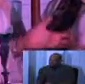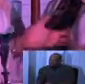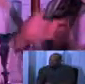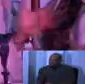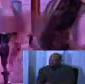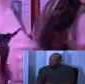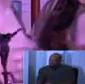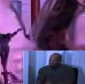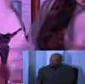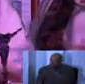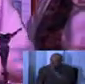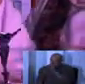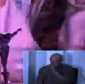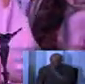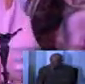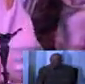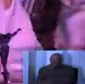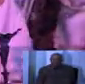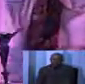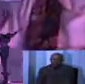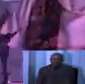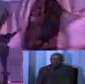prepare this meal for the feast.